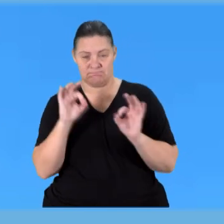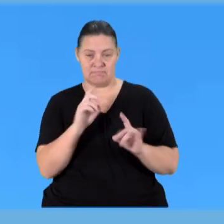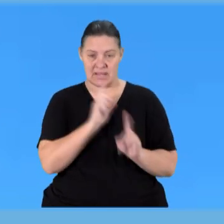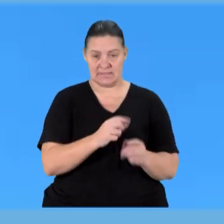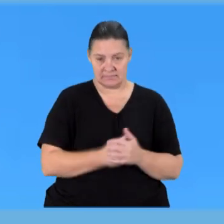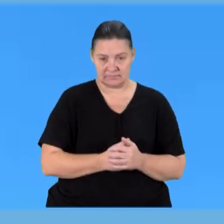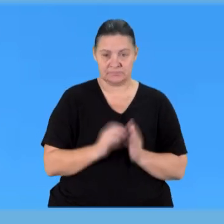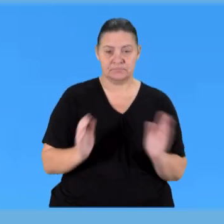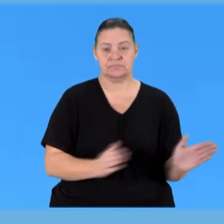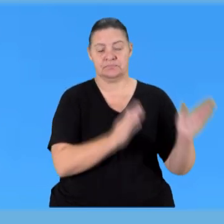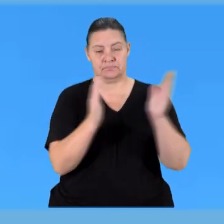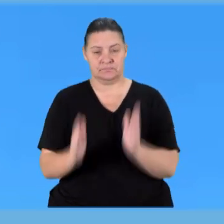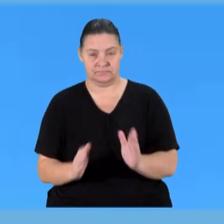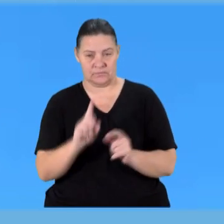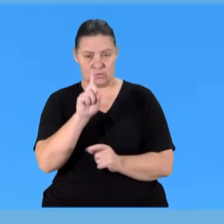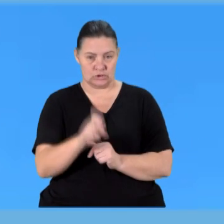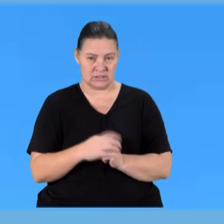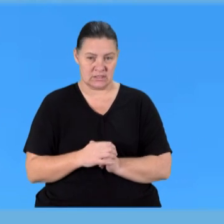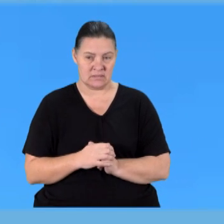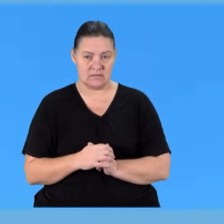D. Then our next question.